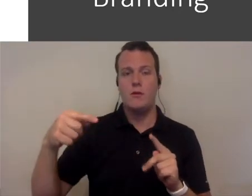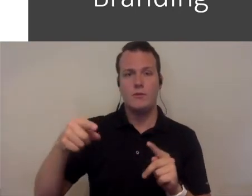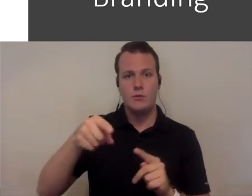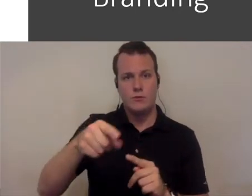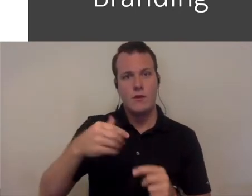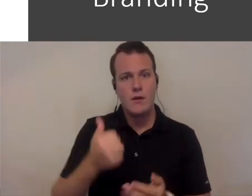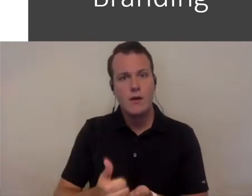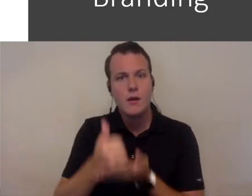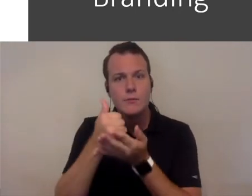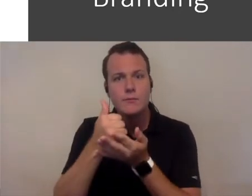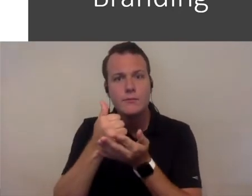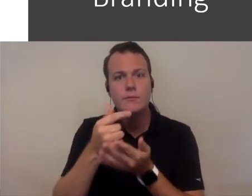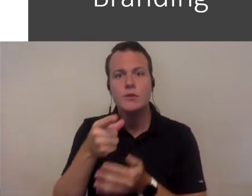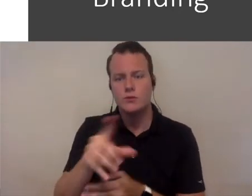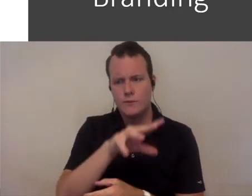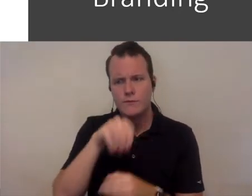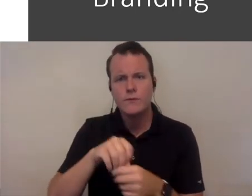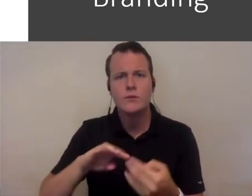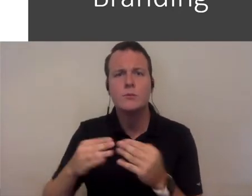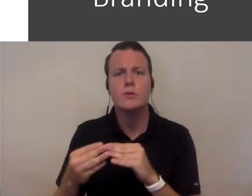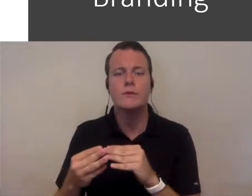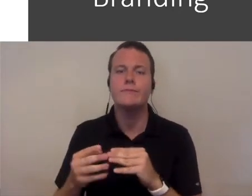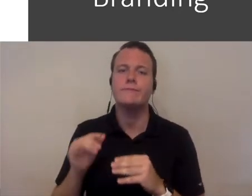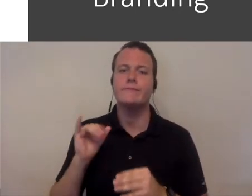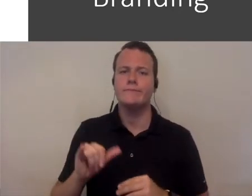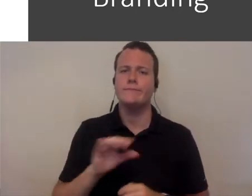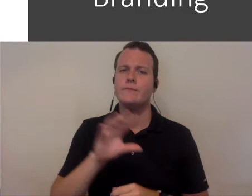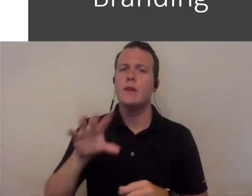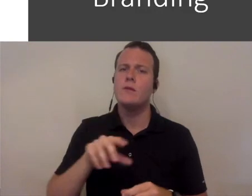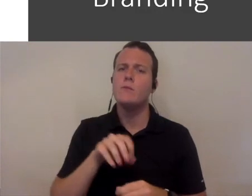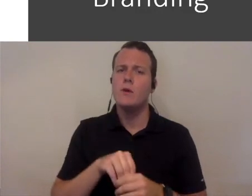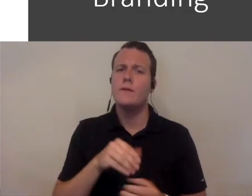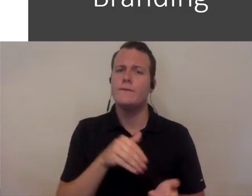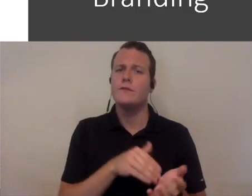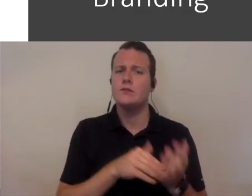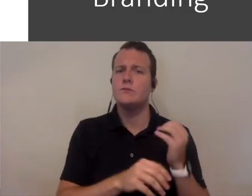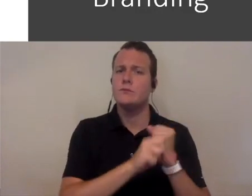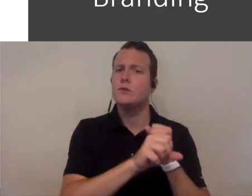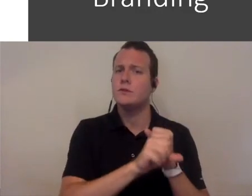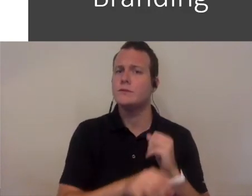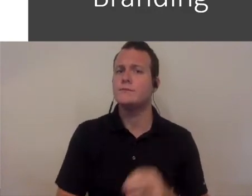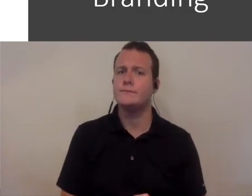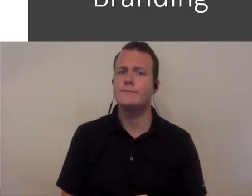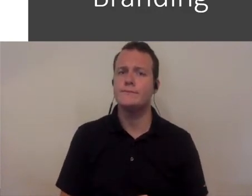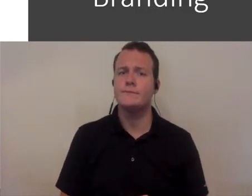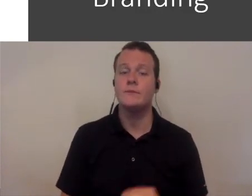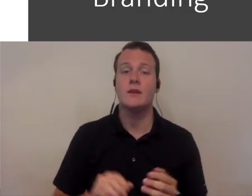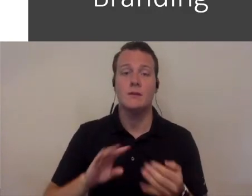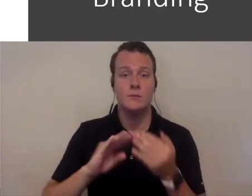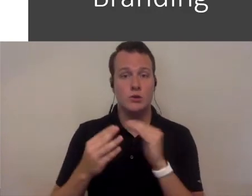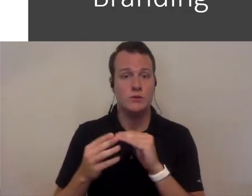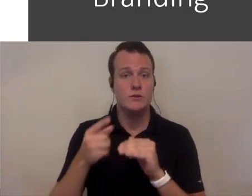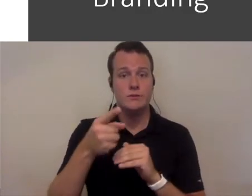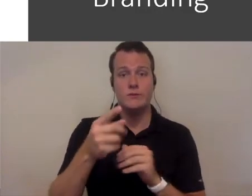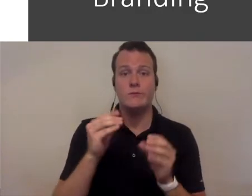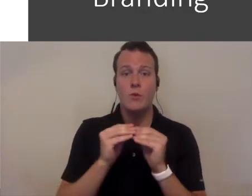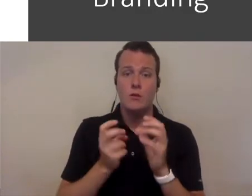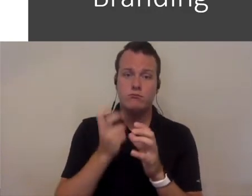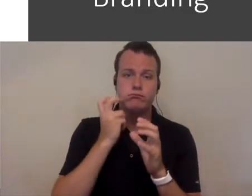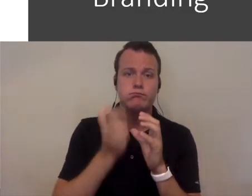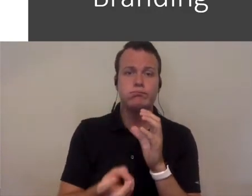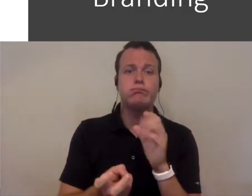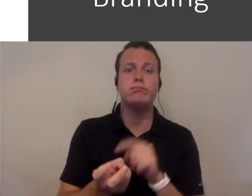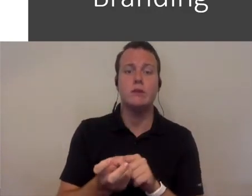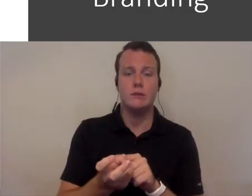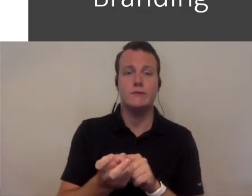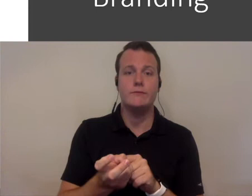community. These are all part of physician marketing. The more you get involved in your community, the more that